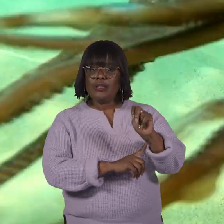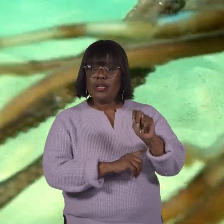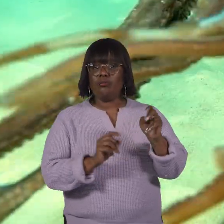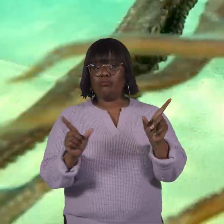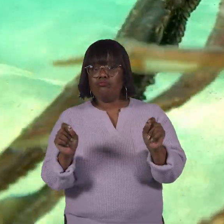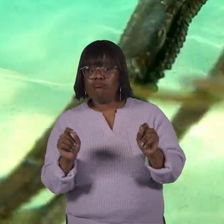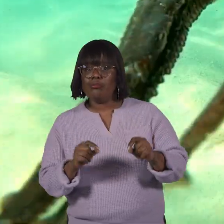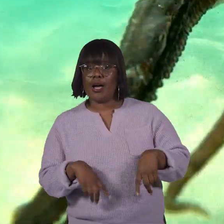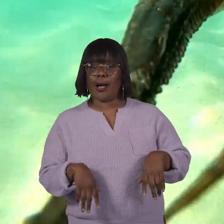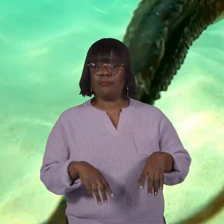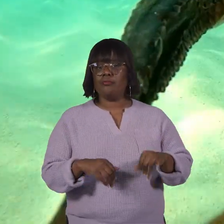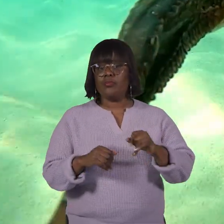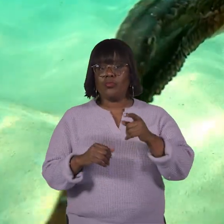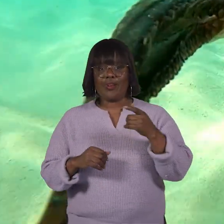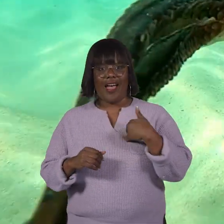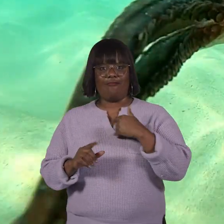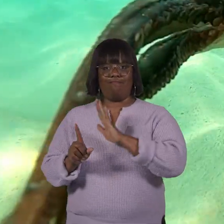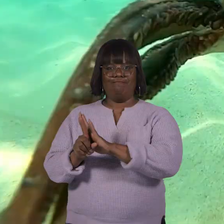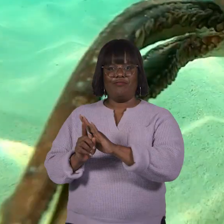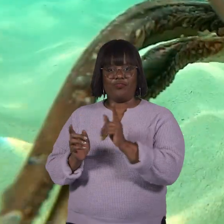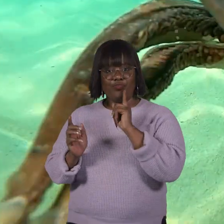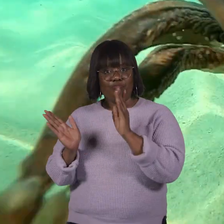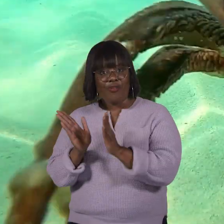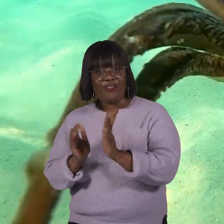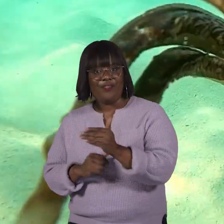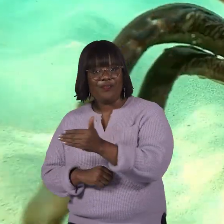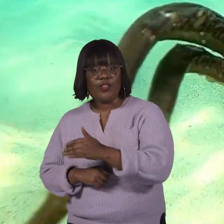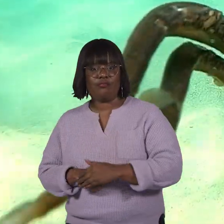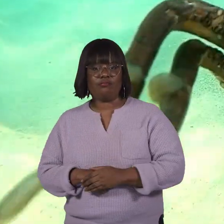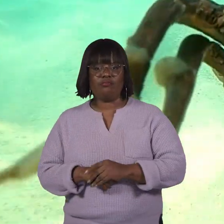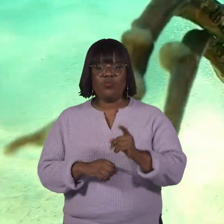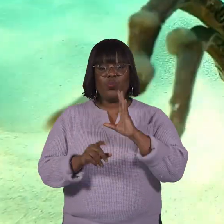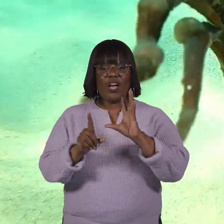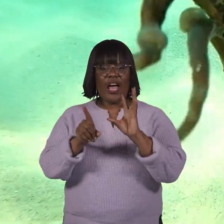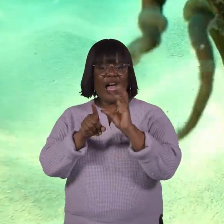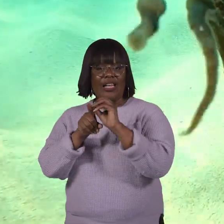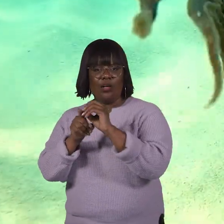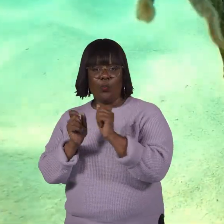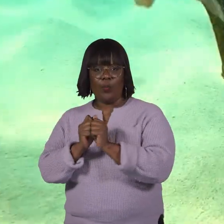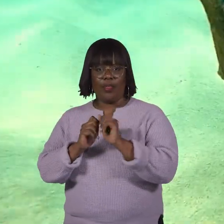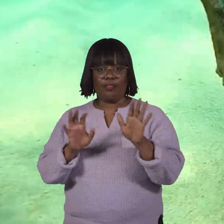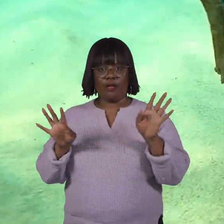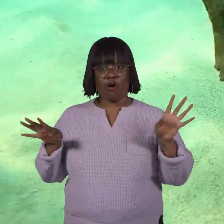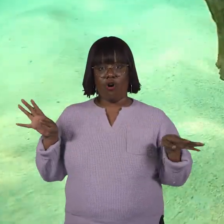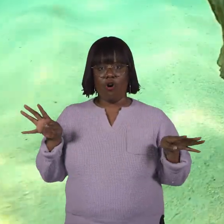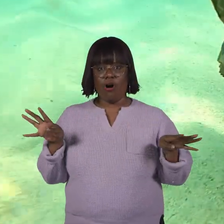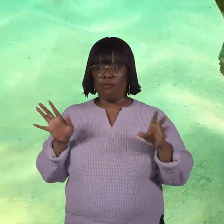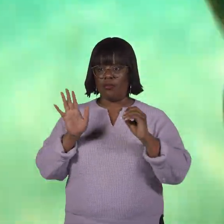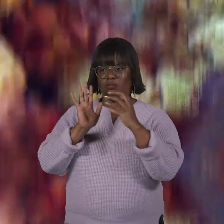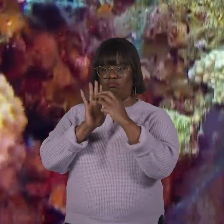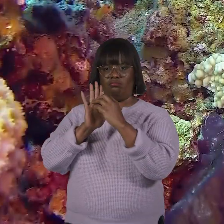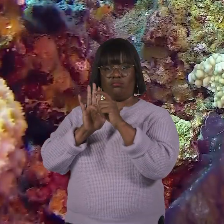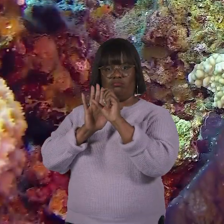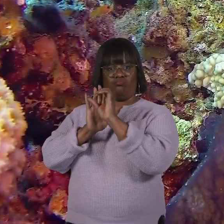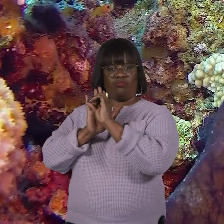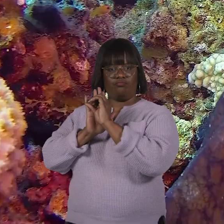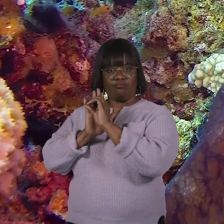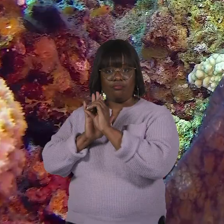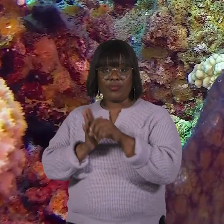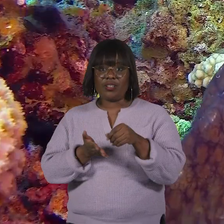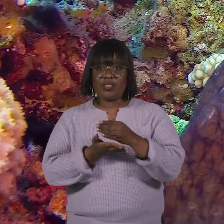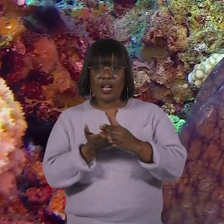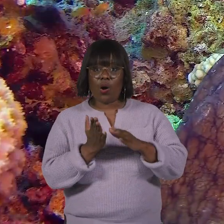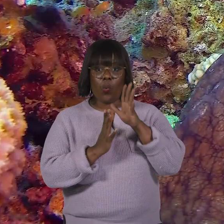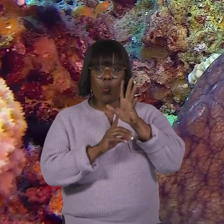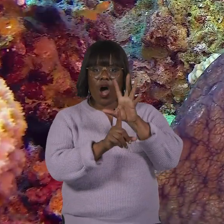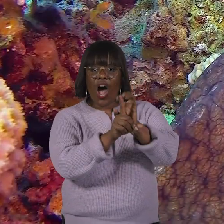lobsters, and also have a taste for small fish, swiftly nabbing them with their agile arms and suction cups. Some even